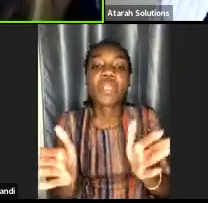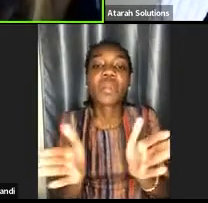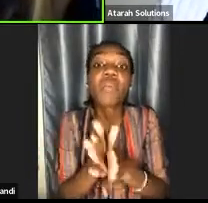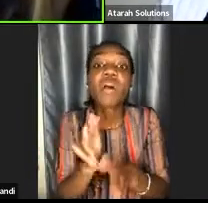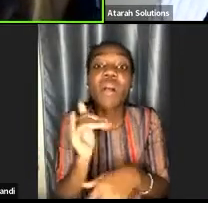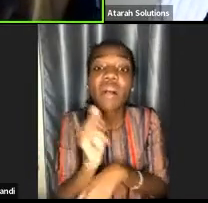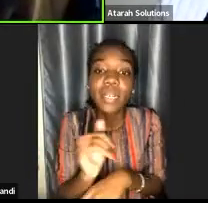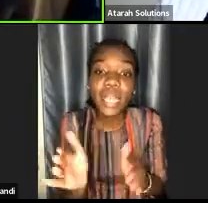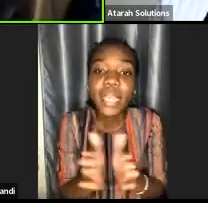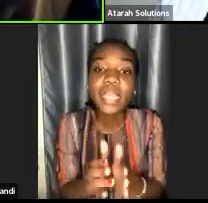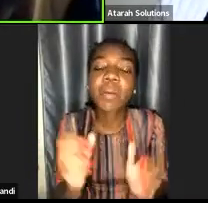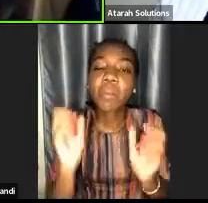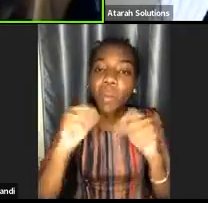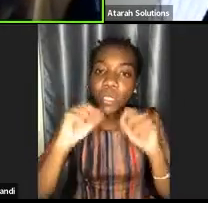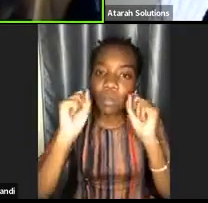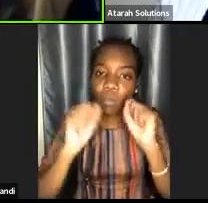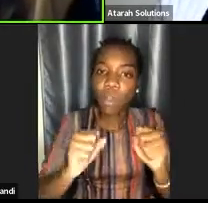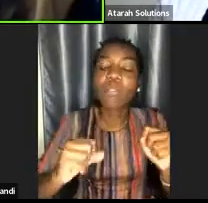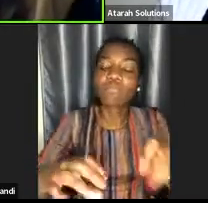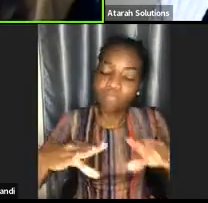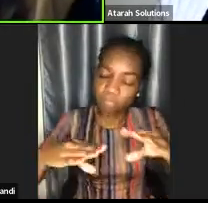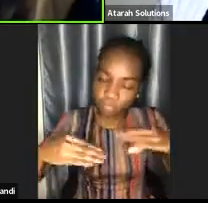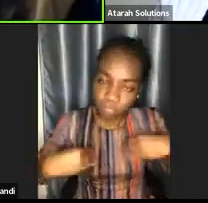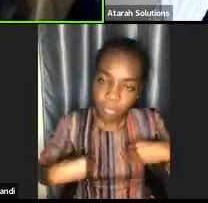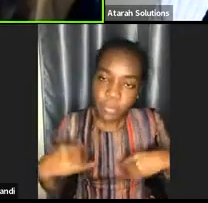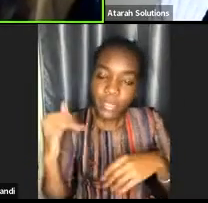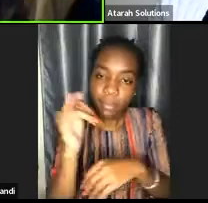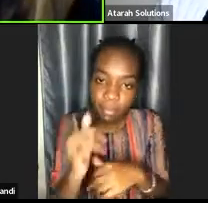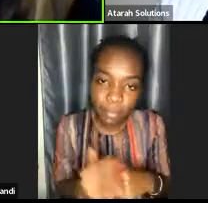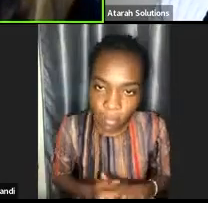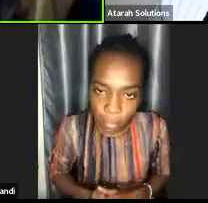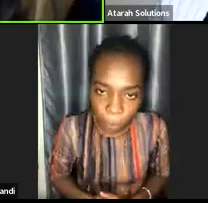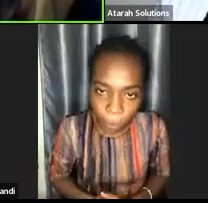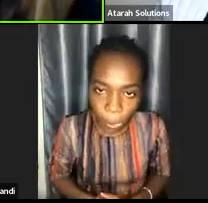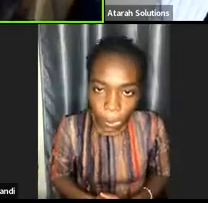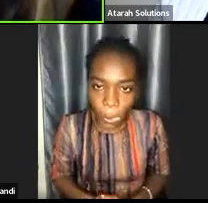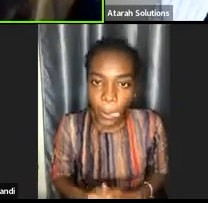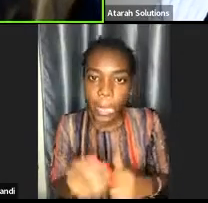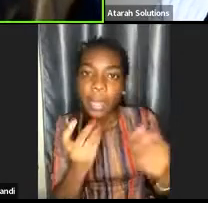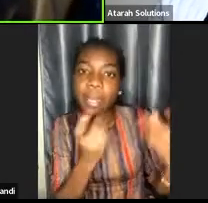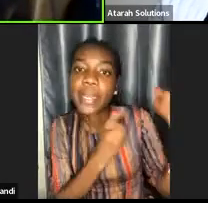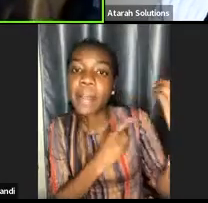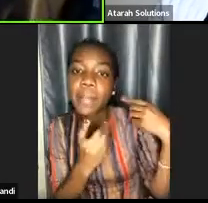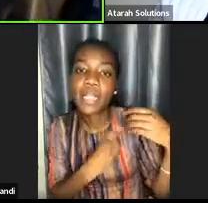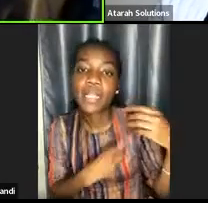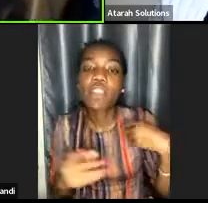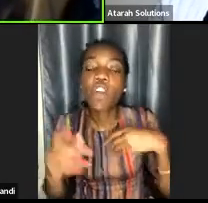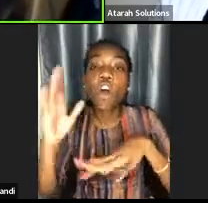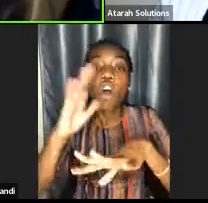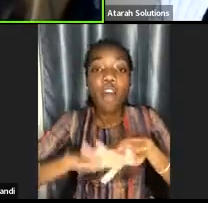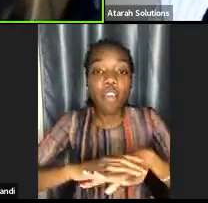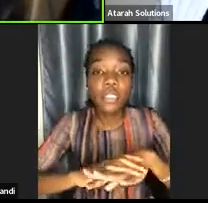they are able to embrace it. So depends on